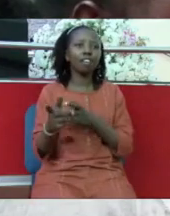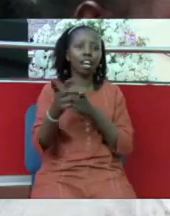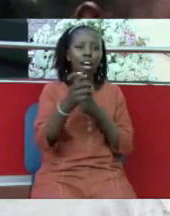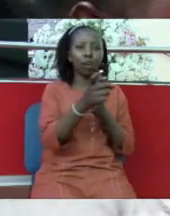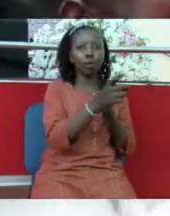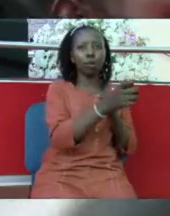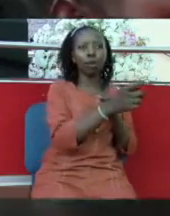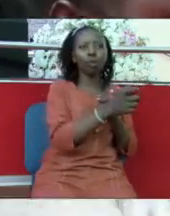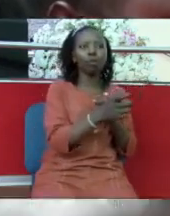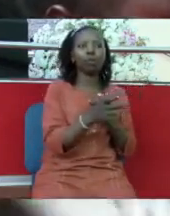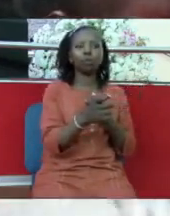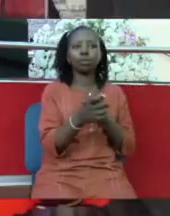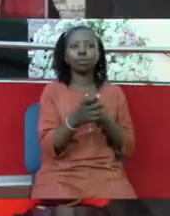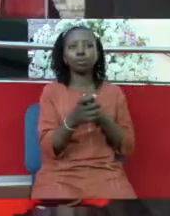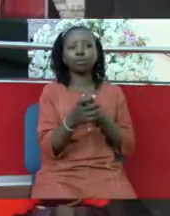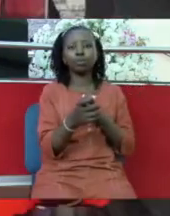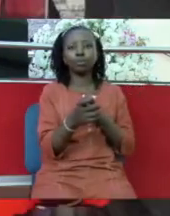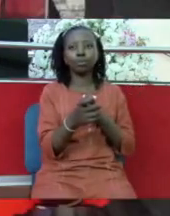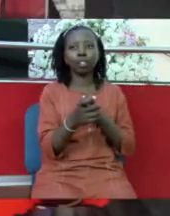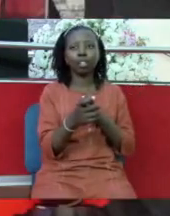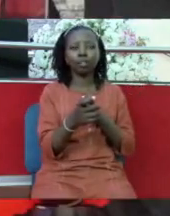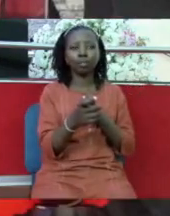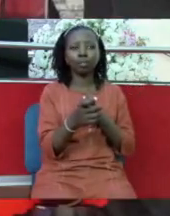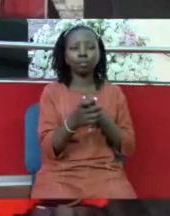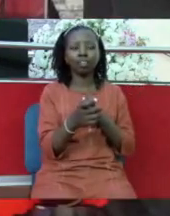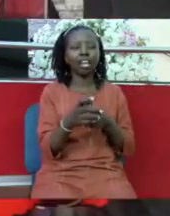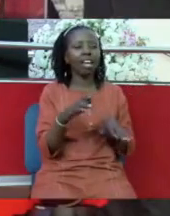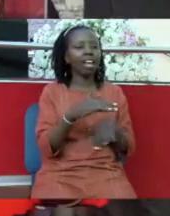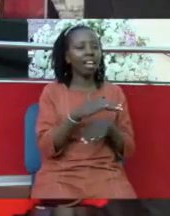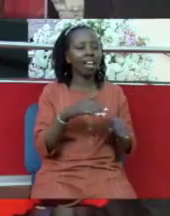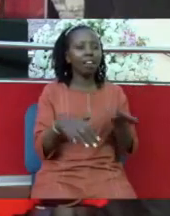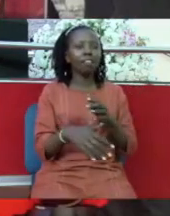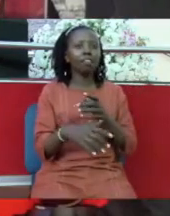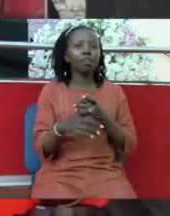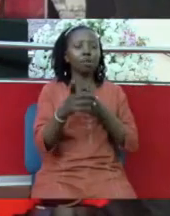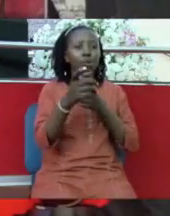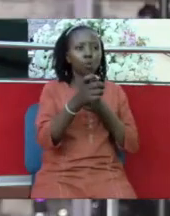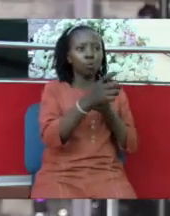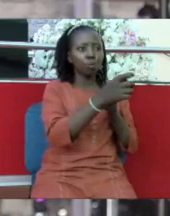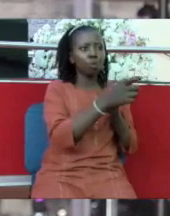every weapon of doubt, every weapon of discouragement,